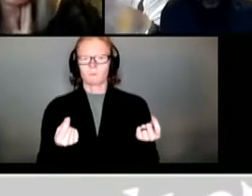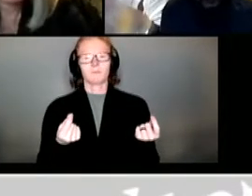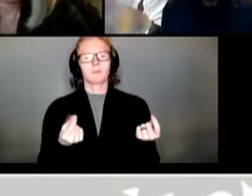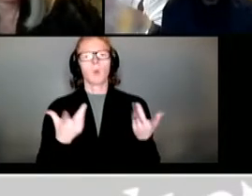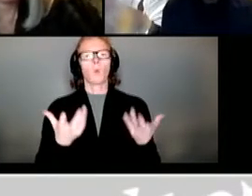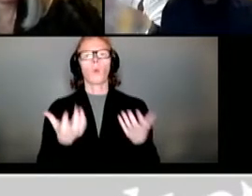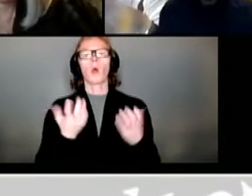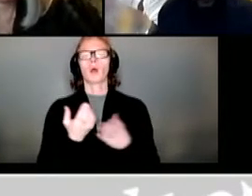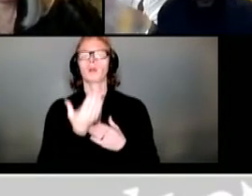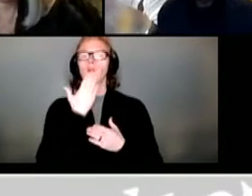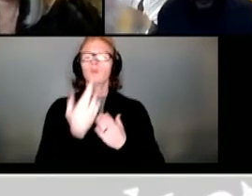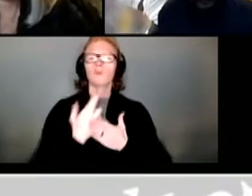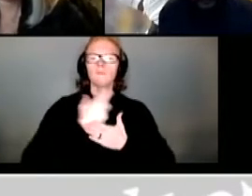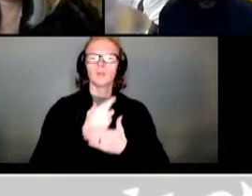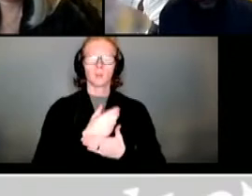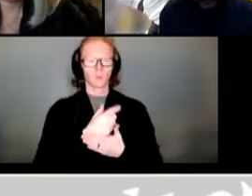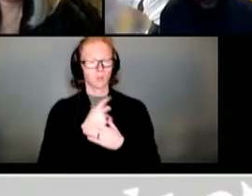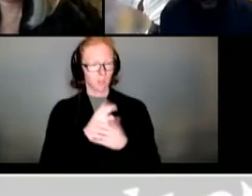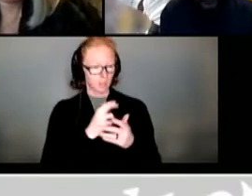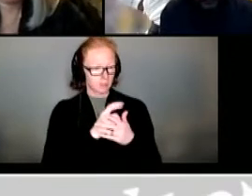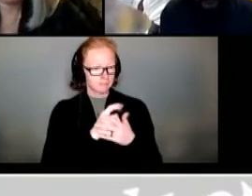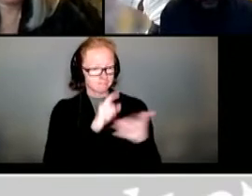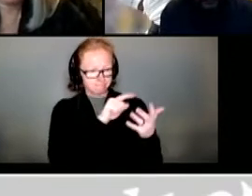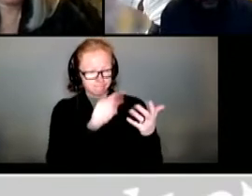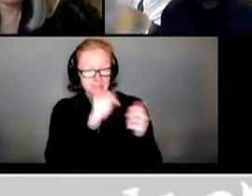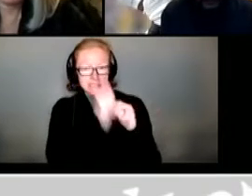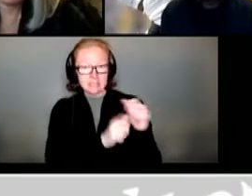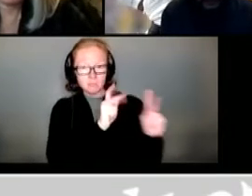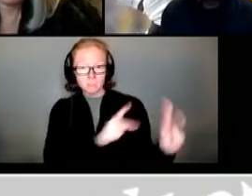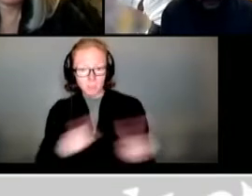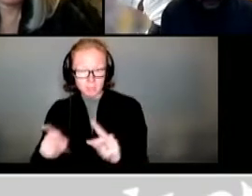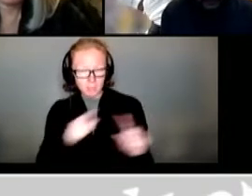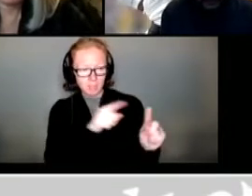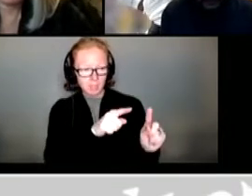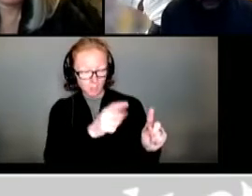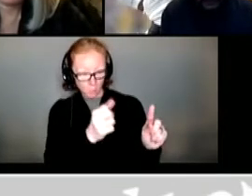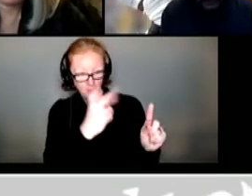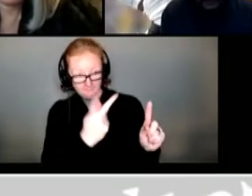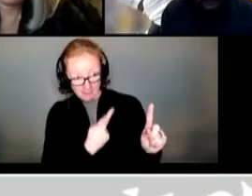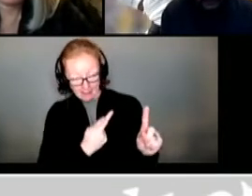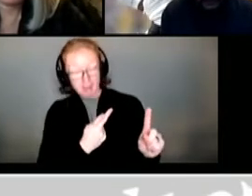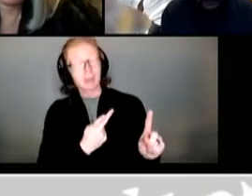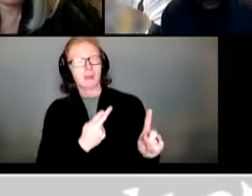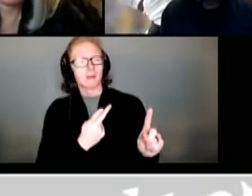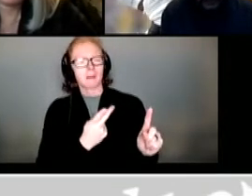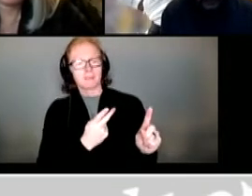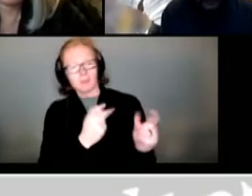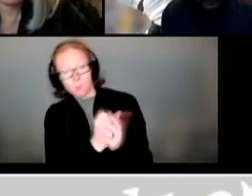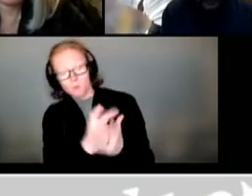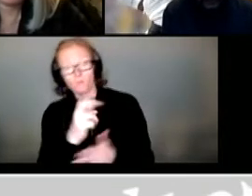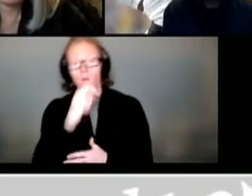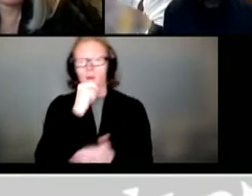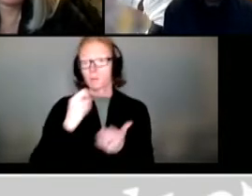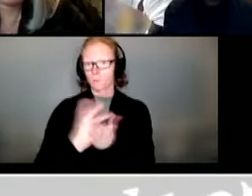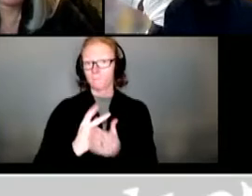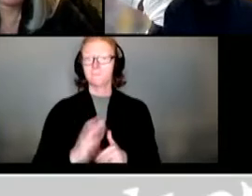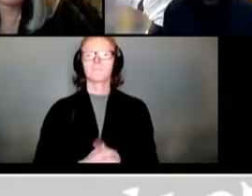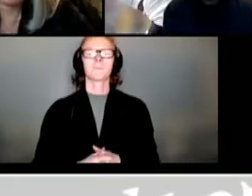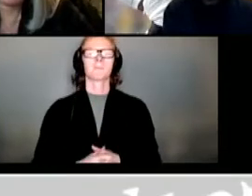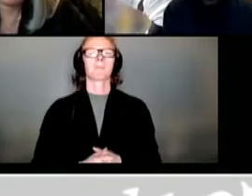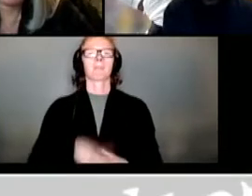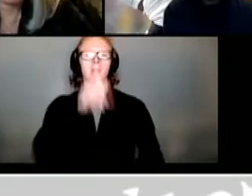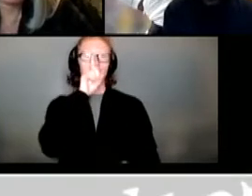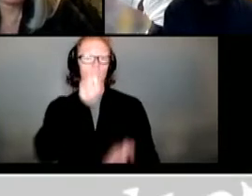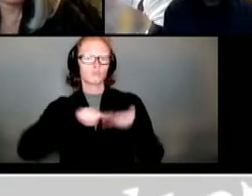of the eligible retirees before we possibly bring them back. We have a study that is due